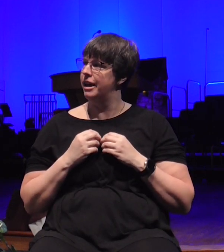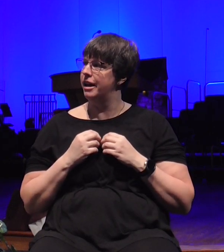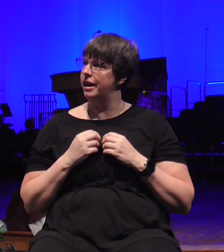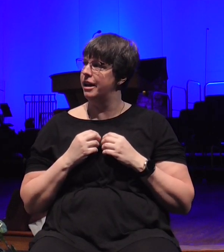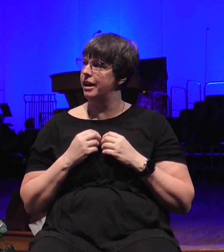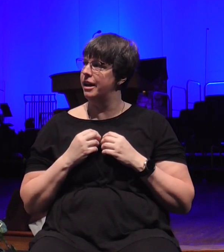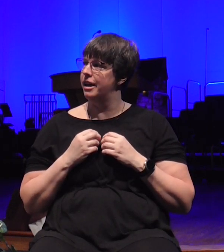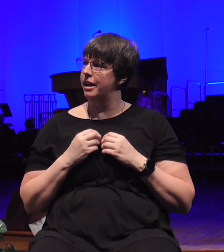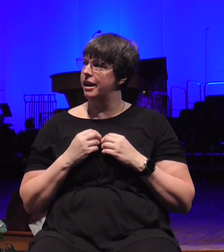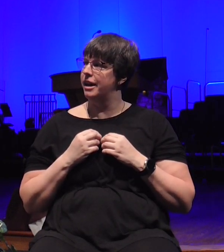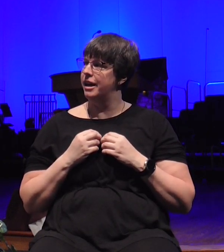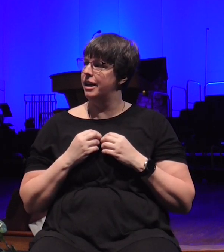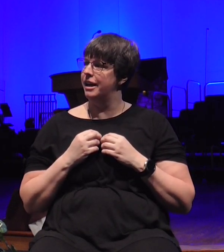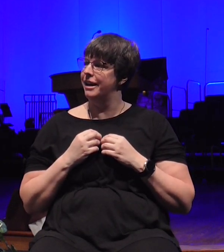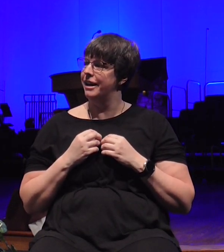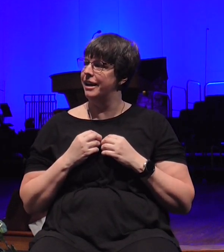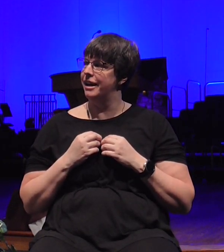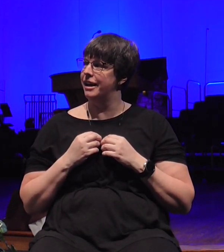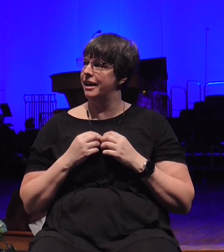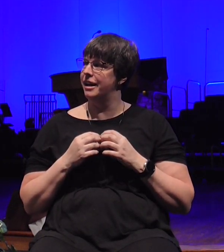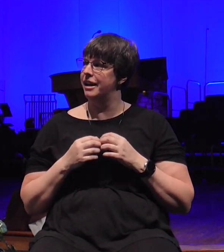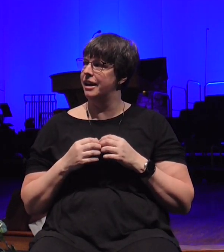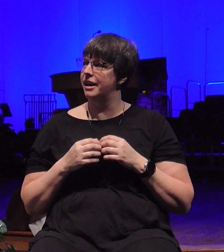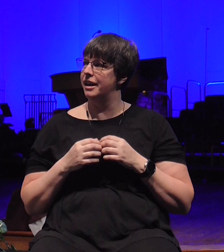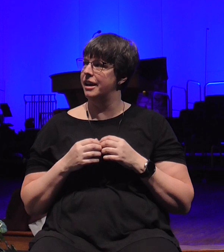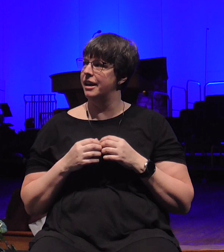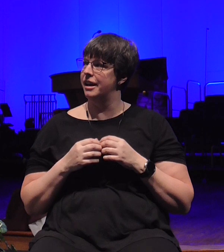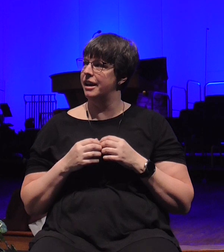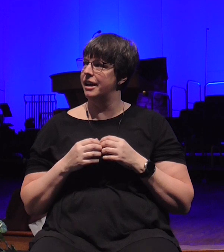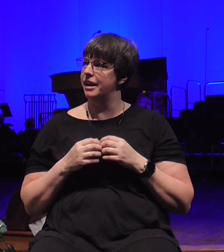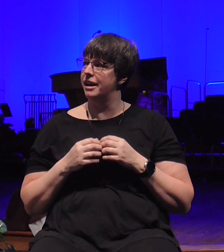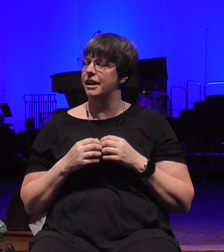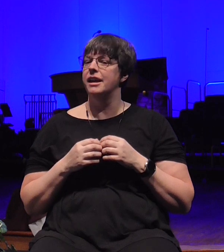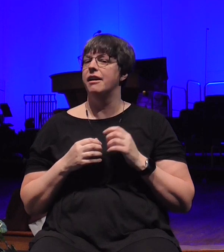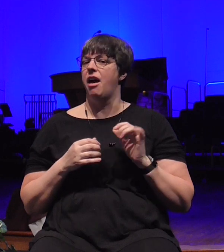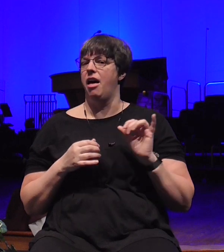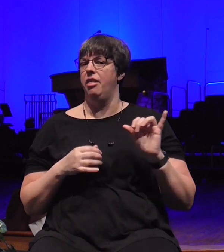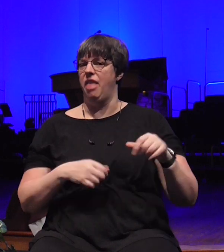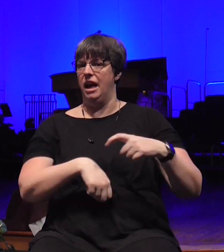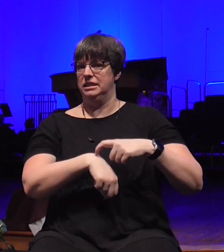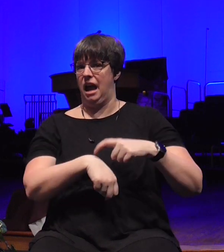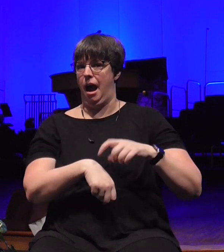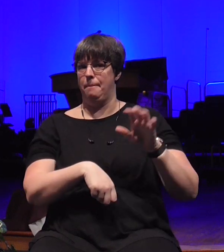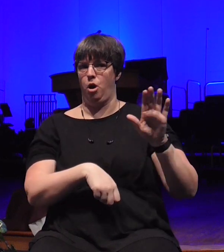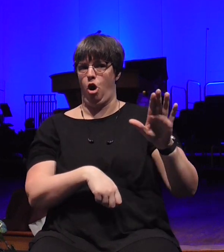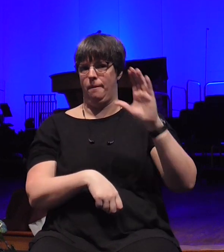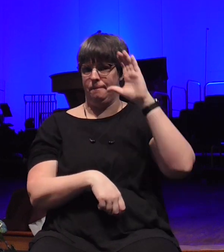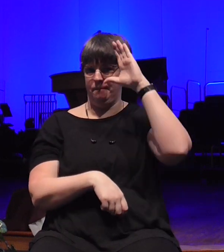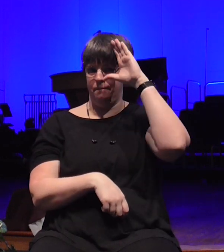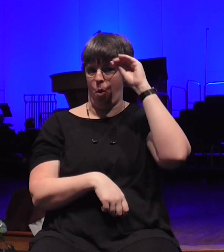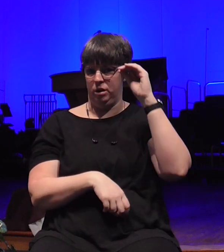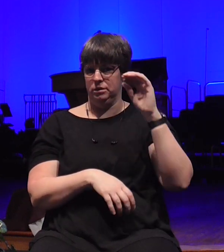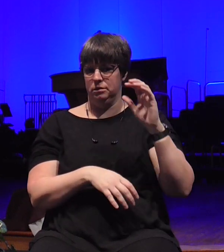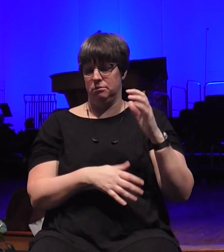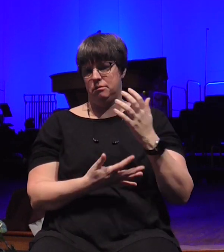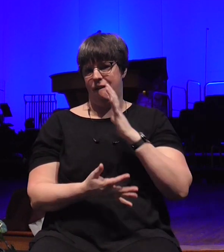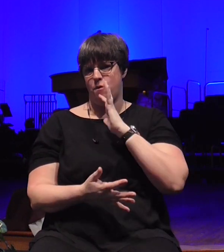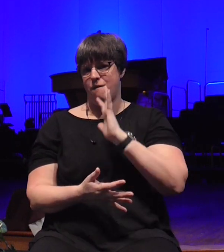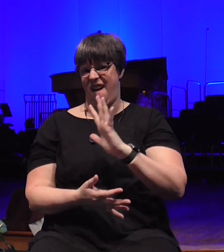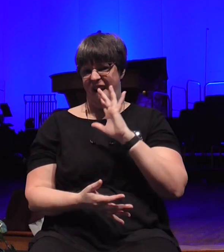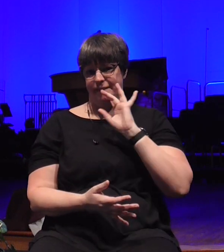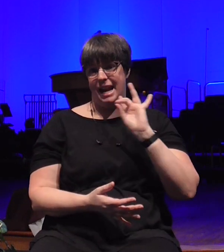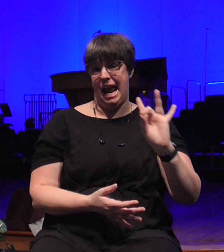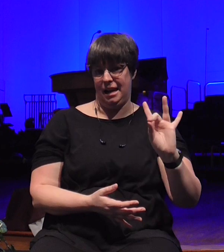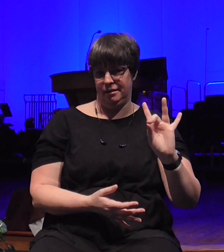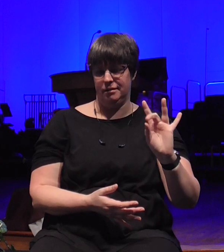Now my boys. They were 5 and 8. They'd lost their dad several years earlier. And